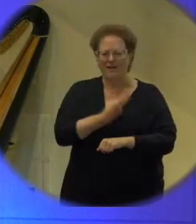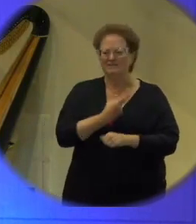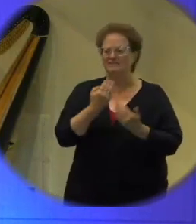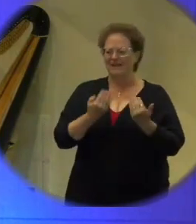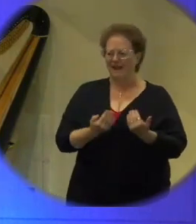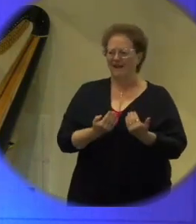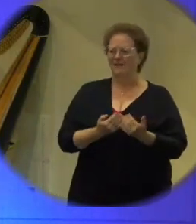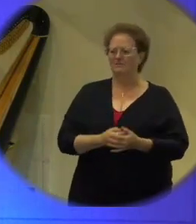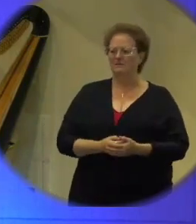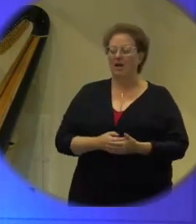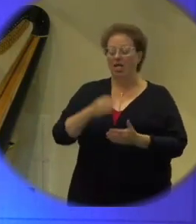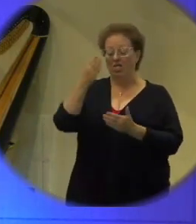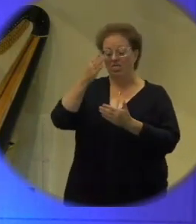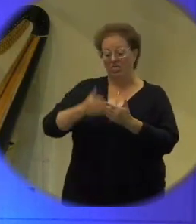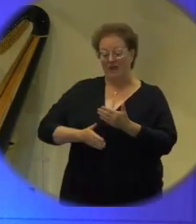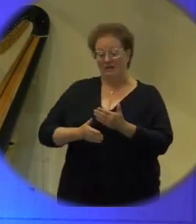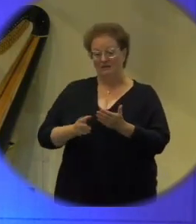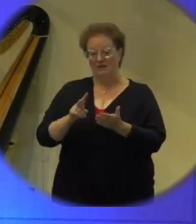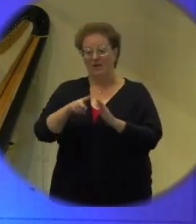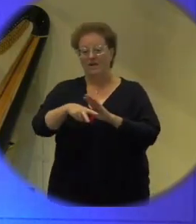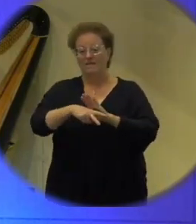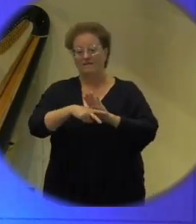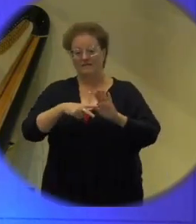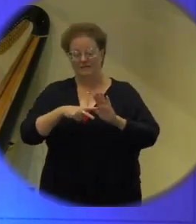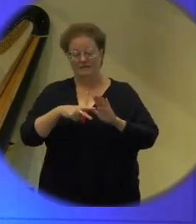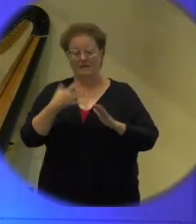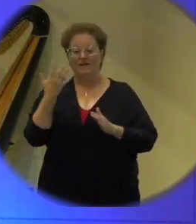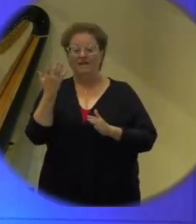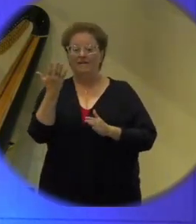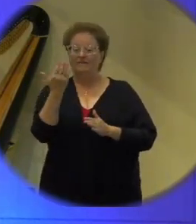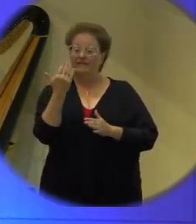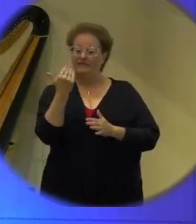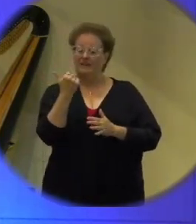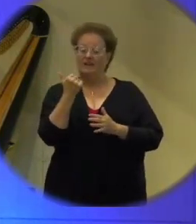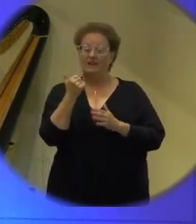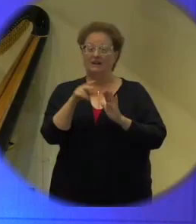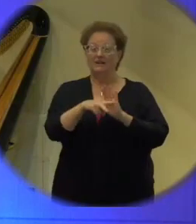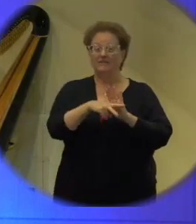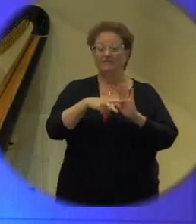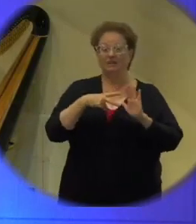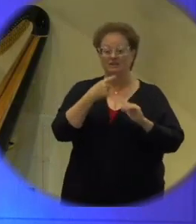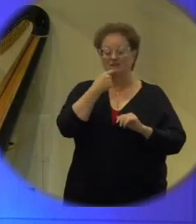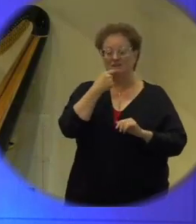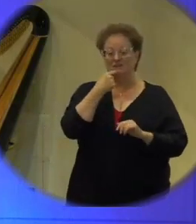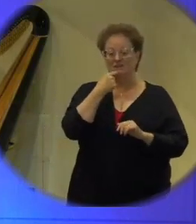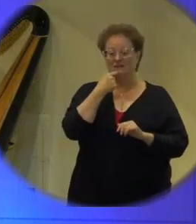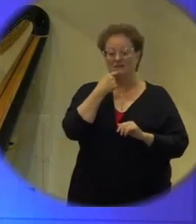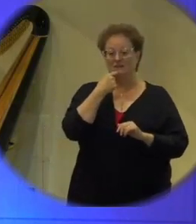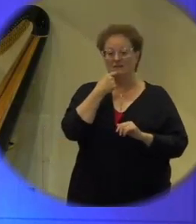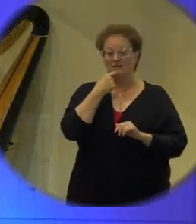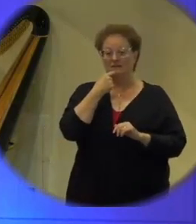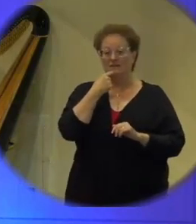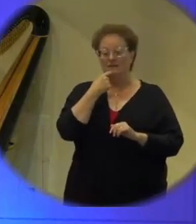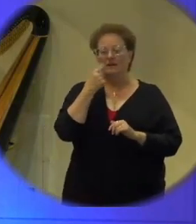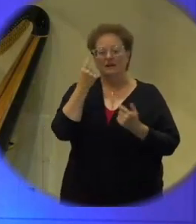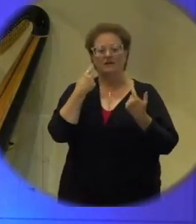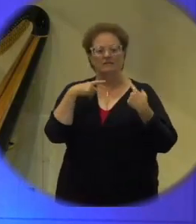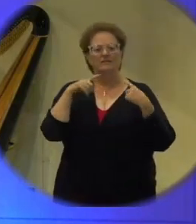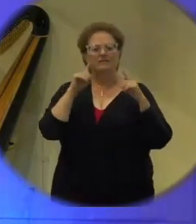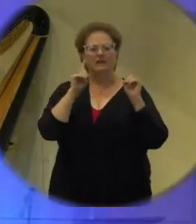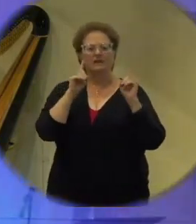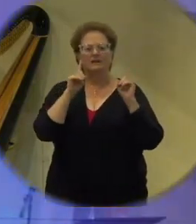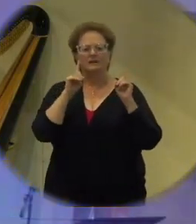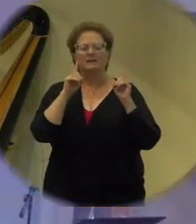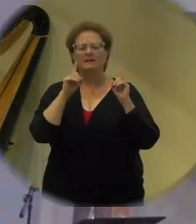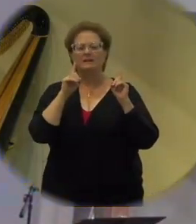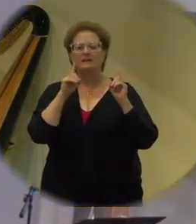actually read the last verse of Esther, or the 15th verse of Esther, where it says, Esther does finally rise to